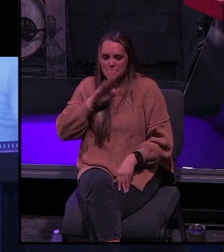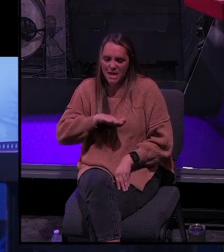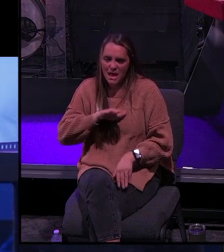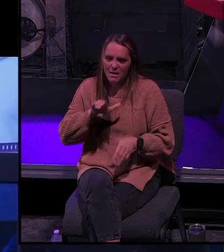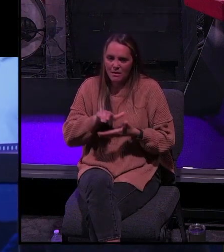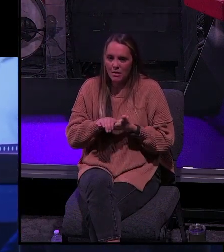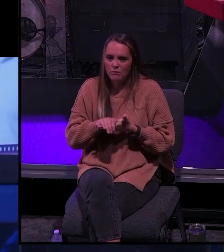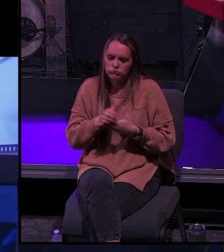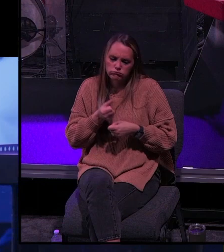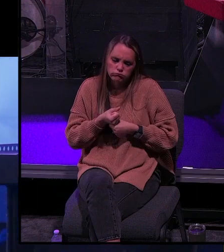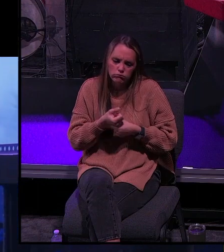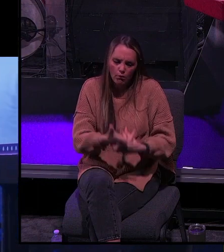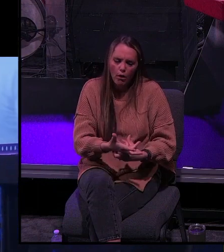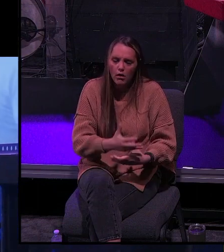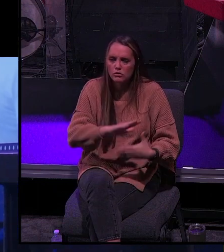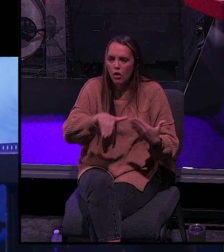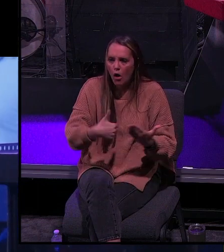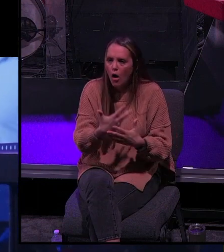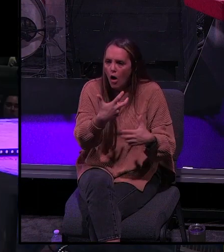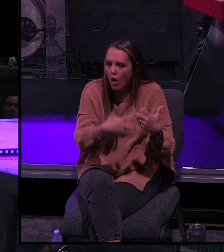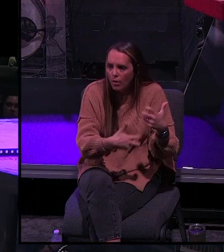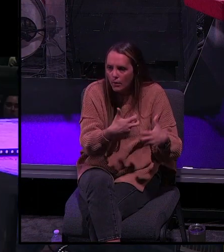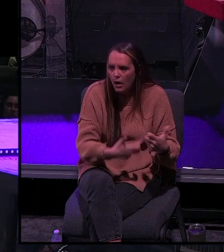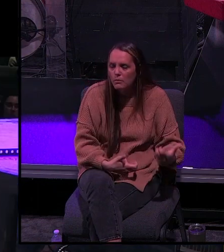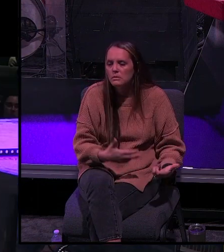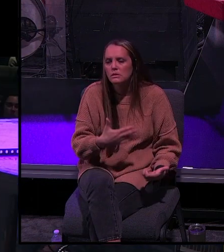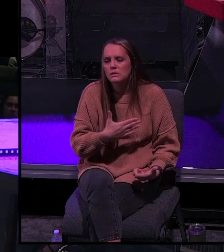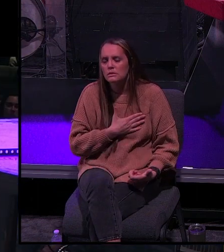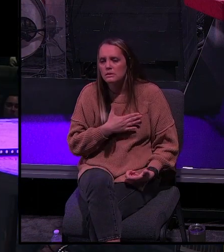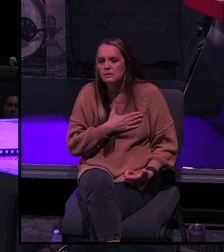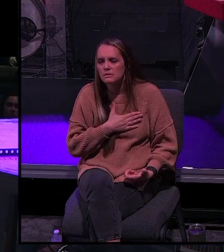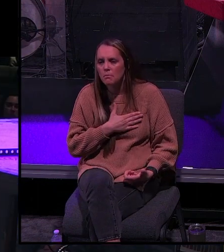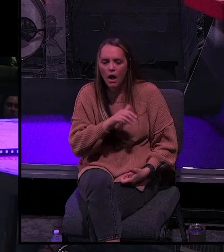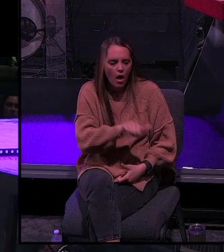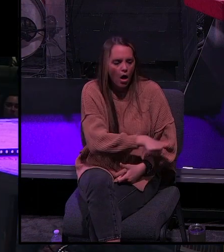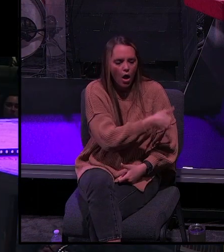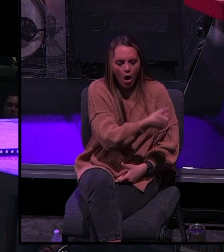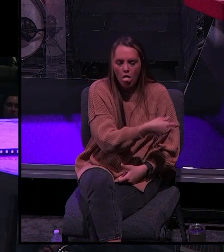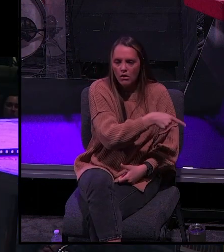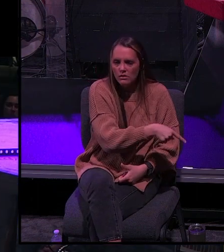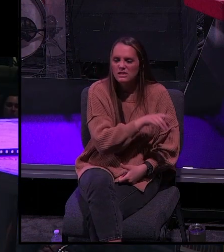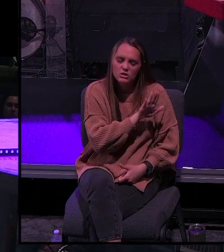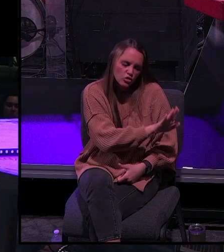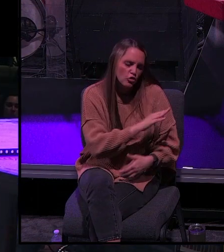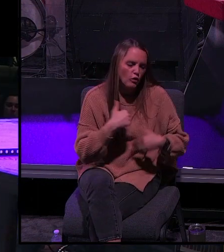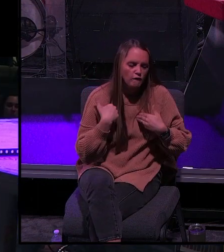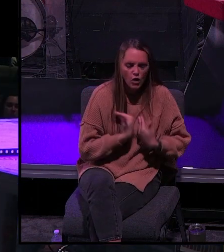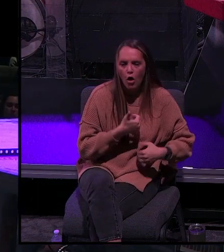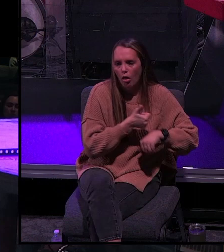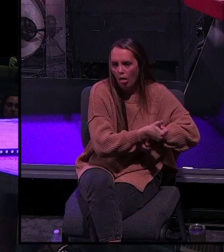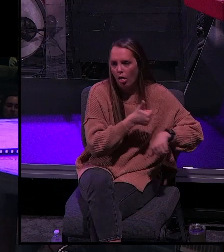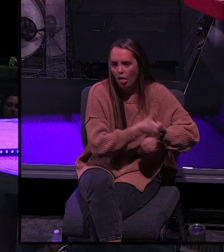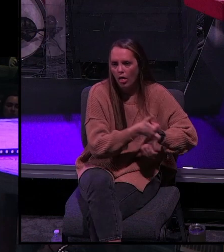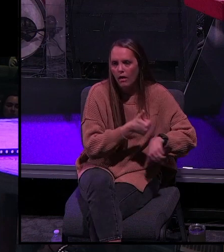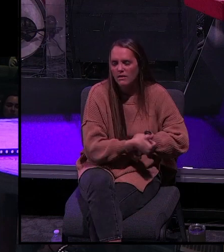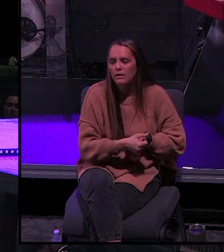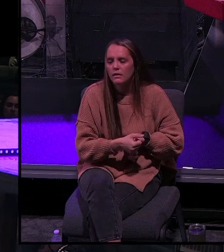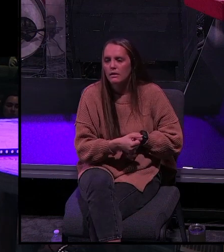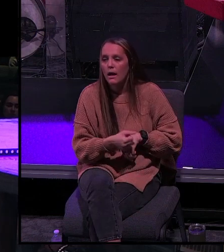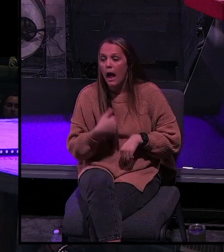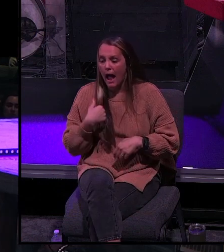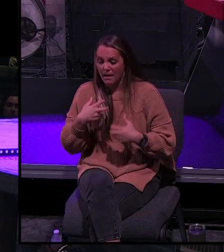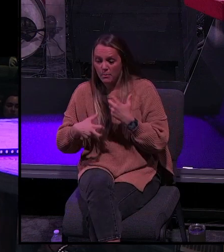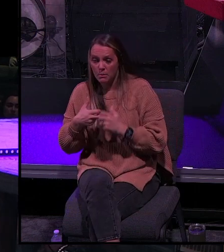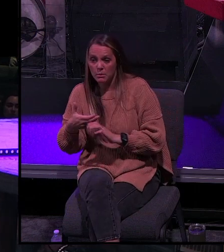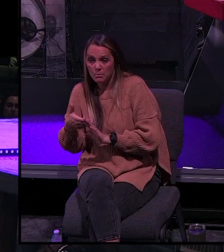problems. This is my spouse's fault. I had no problems before I got married, and so they're in their mind, they are convinced my